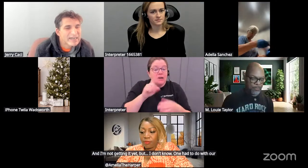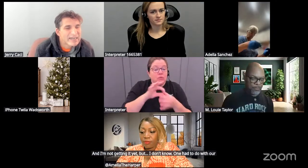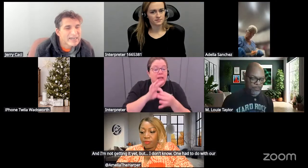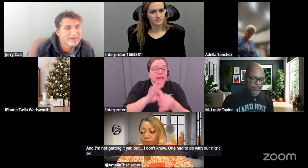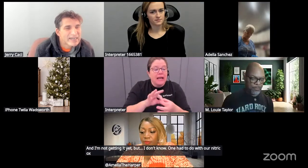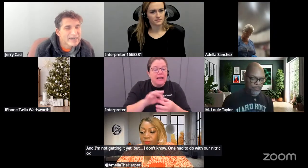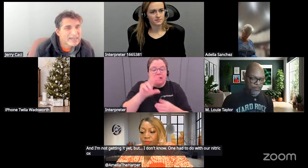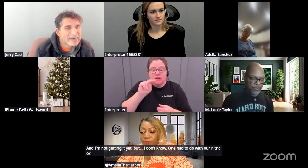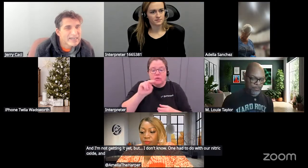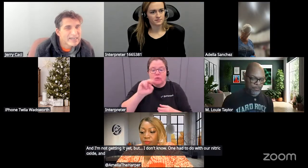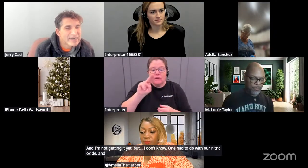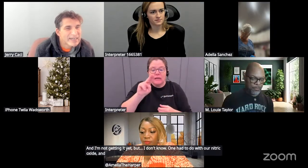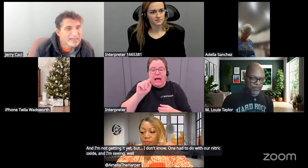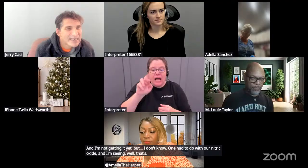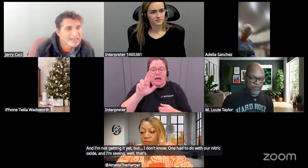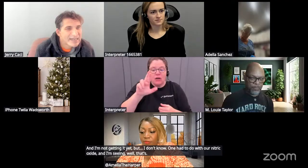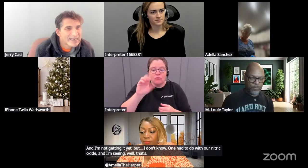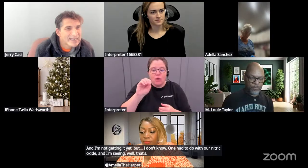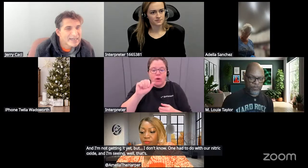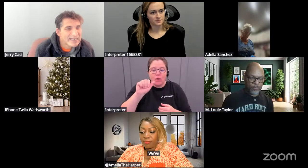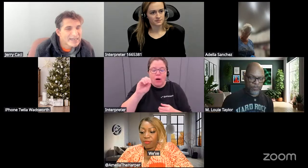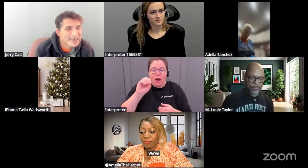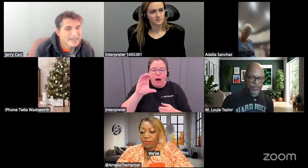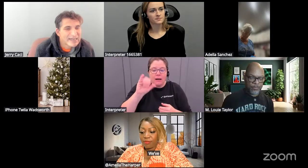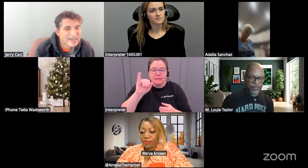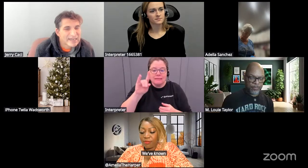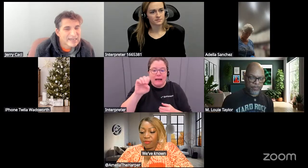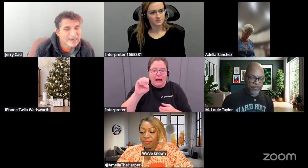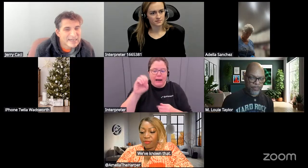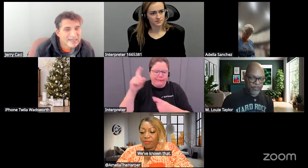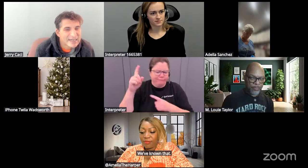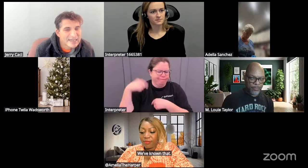oxide, and I'm saying, well, we've known that